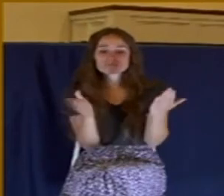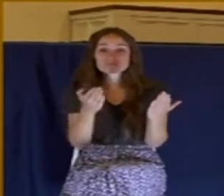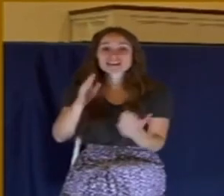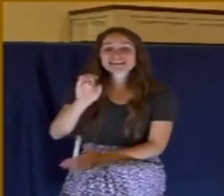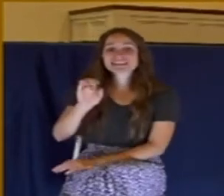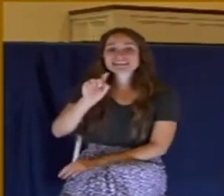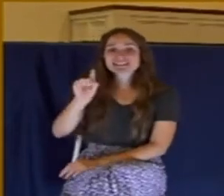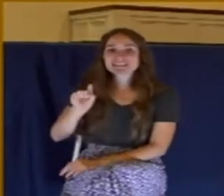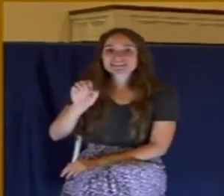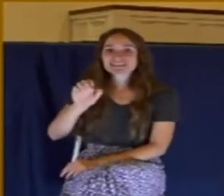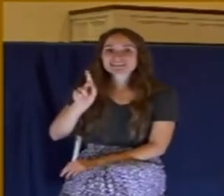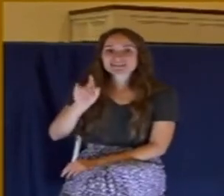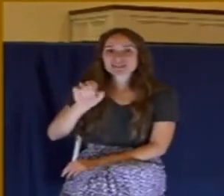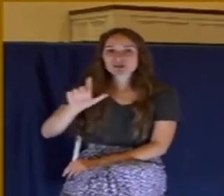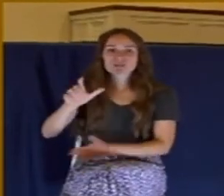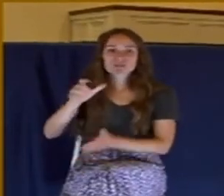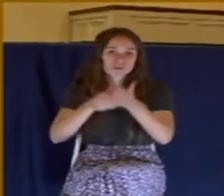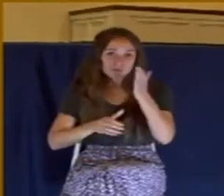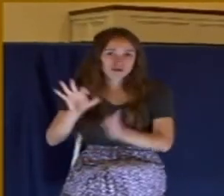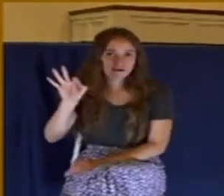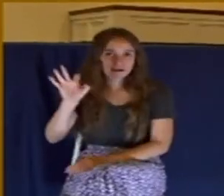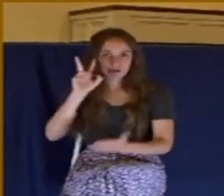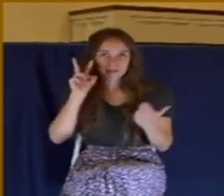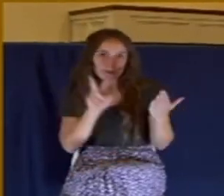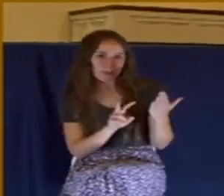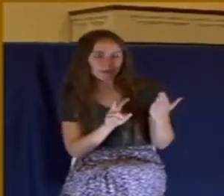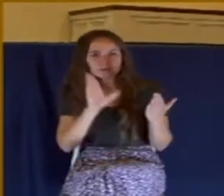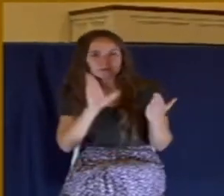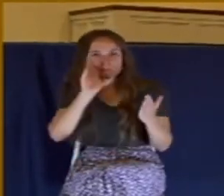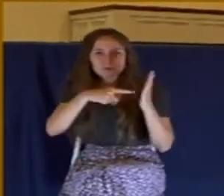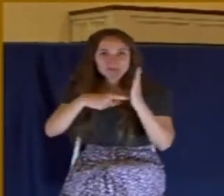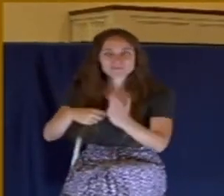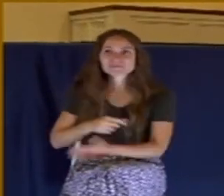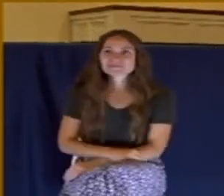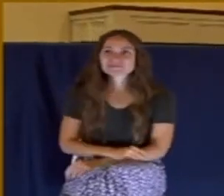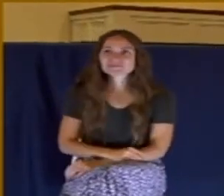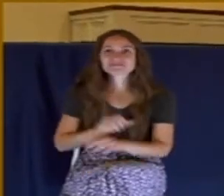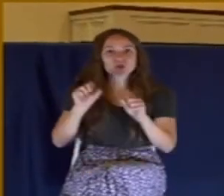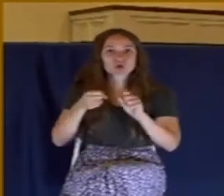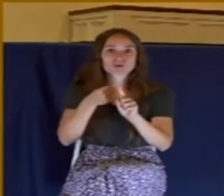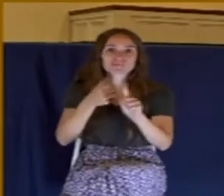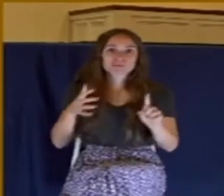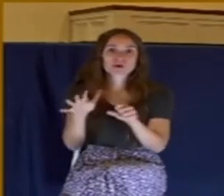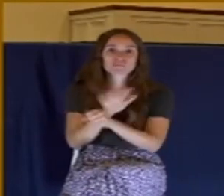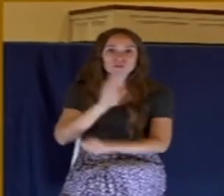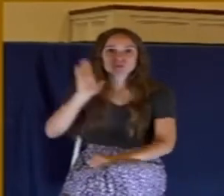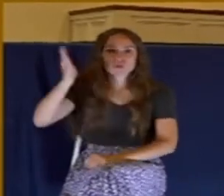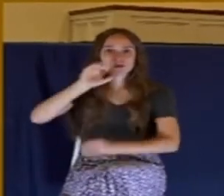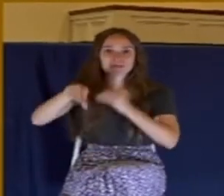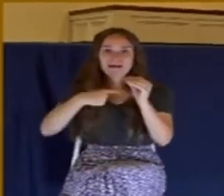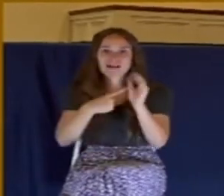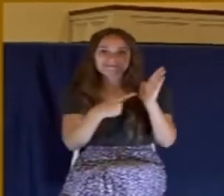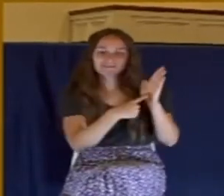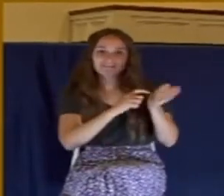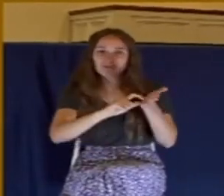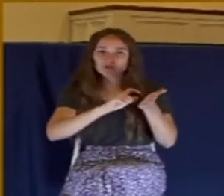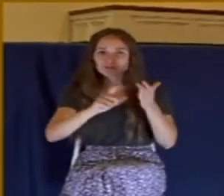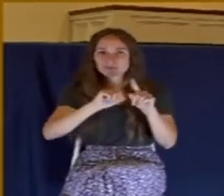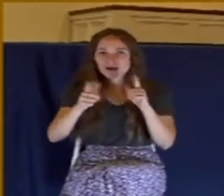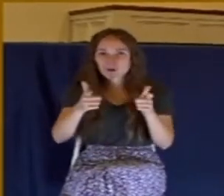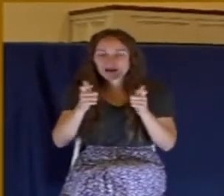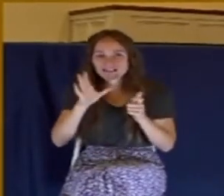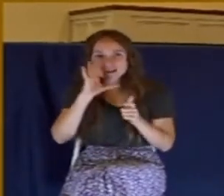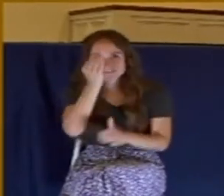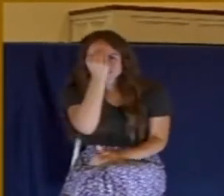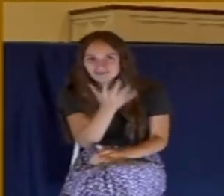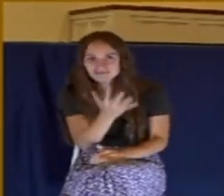Ezekiel chapter 9. Let me just show you this. You could do a whole sermon on this, but let me give it to you really quick. In chapter